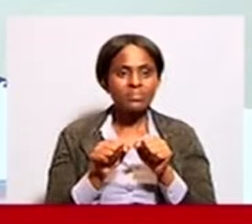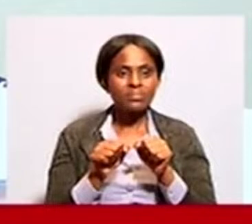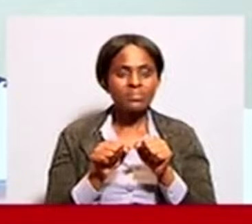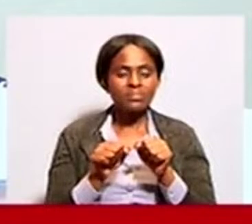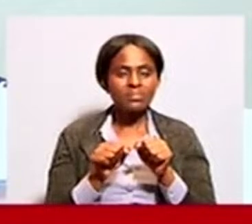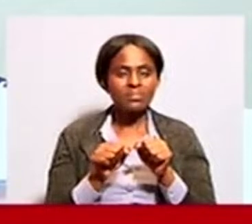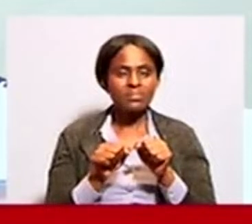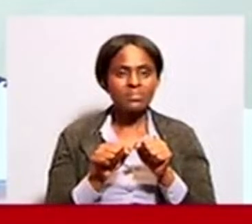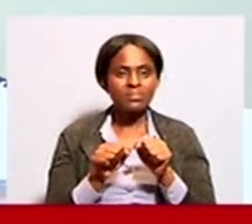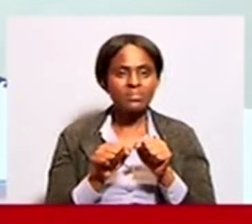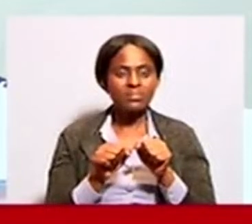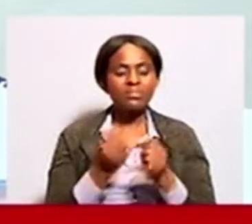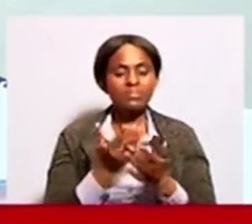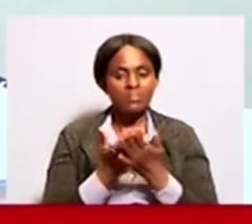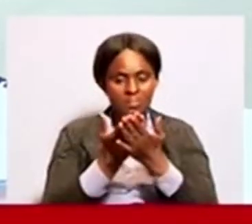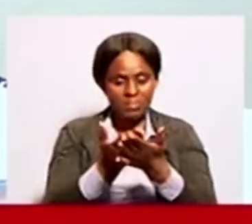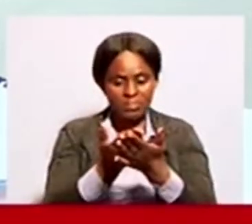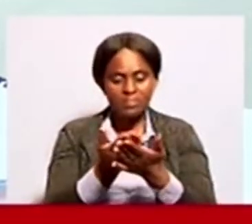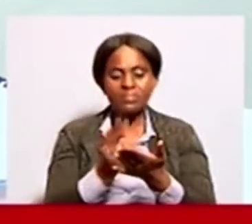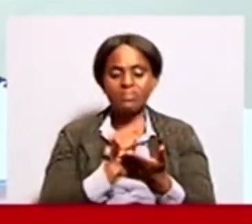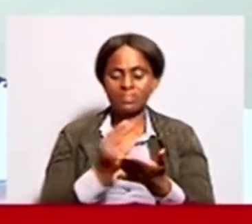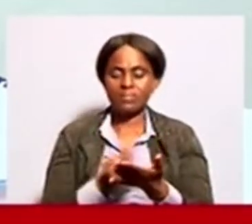can present to us.